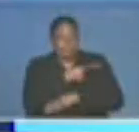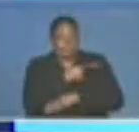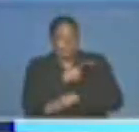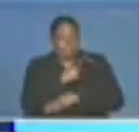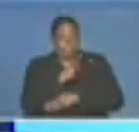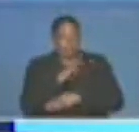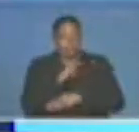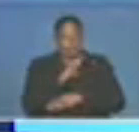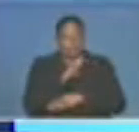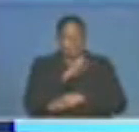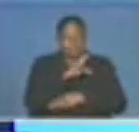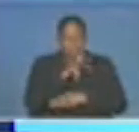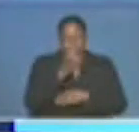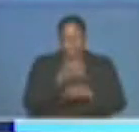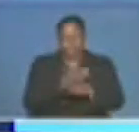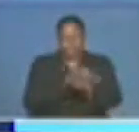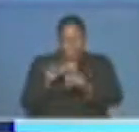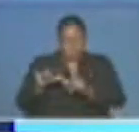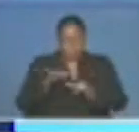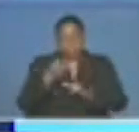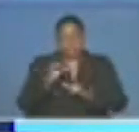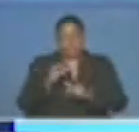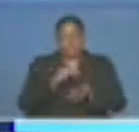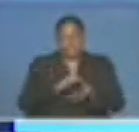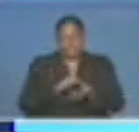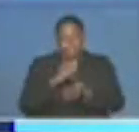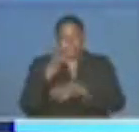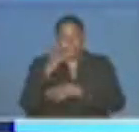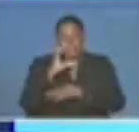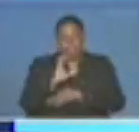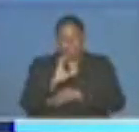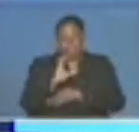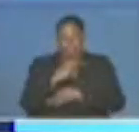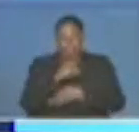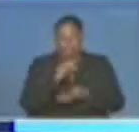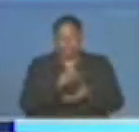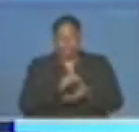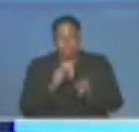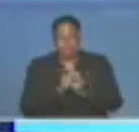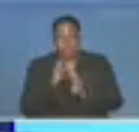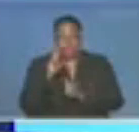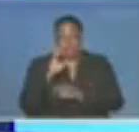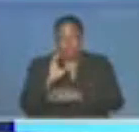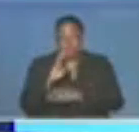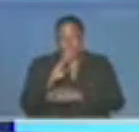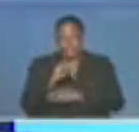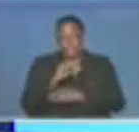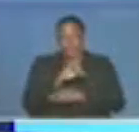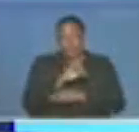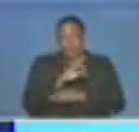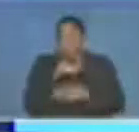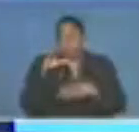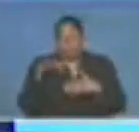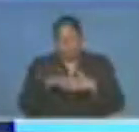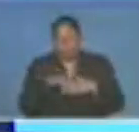policy move to improve the standard of nurses. Nearly 1,700 of them, along with the 200 midwives across the public